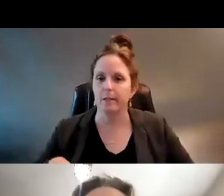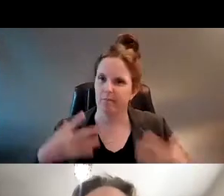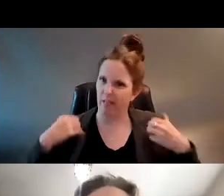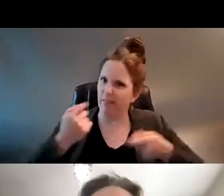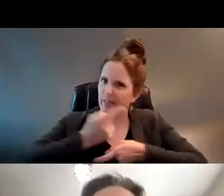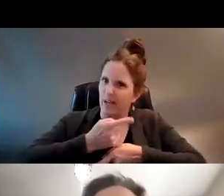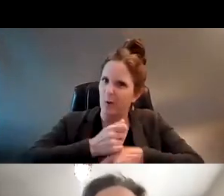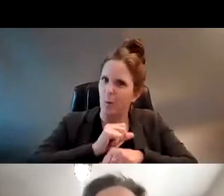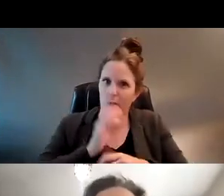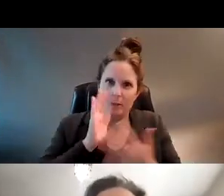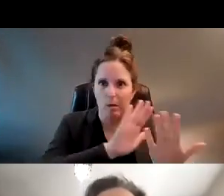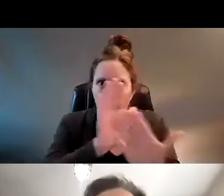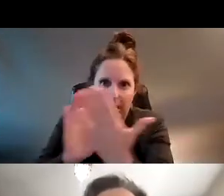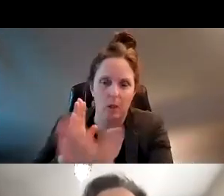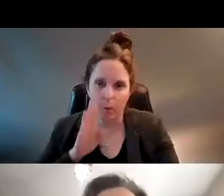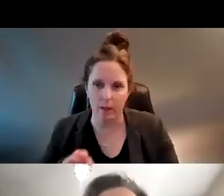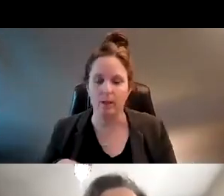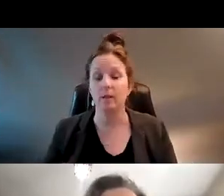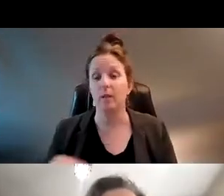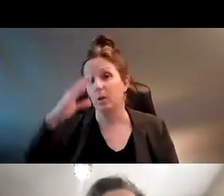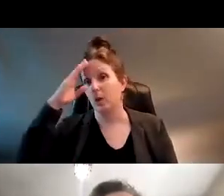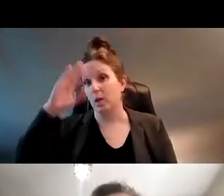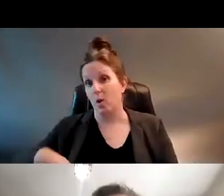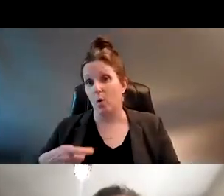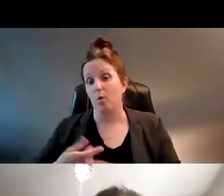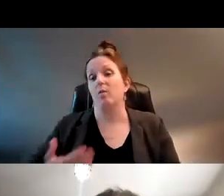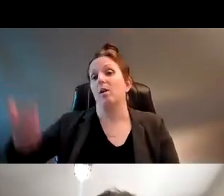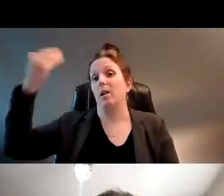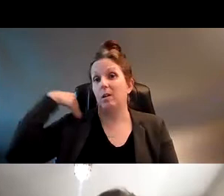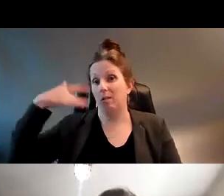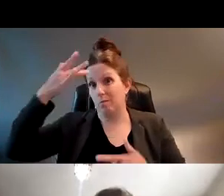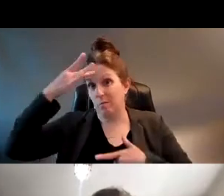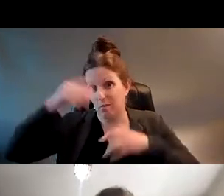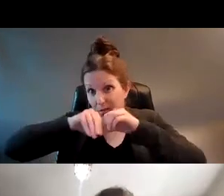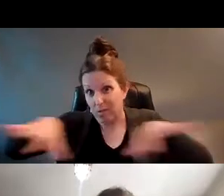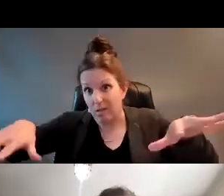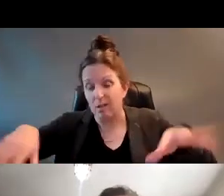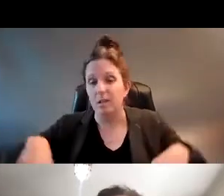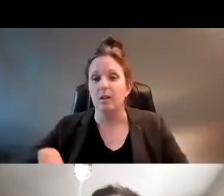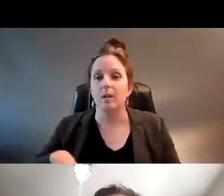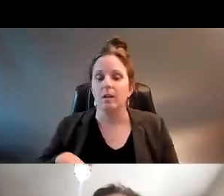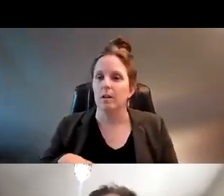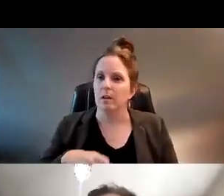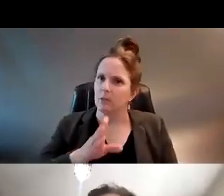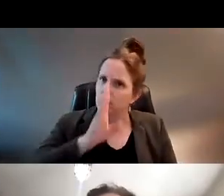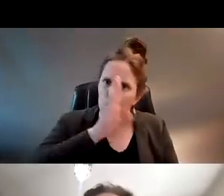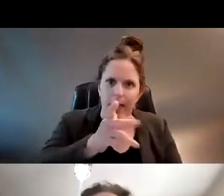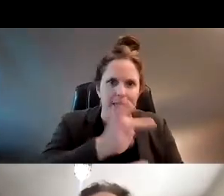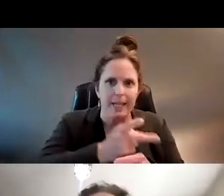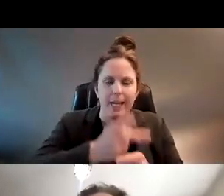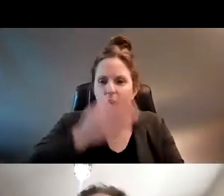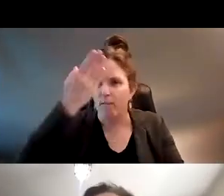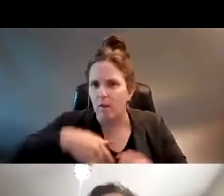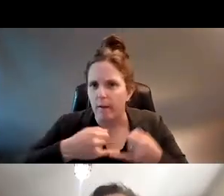prior pandemics that frontline healthcare workers had elevated rates of anxiety, depression,